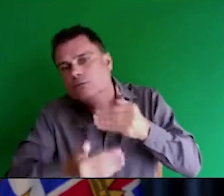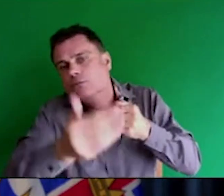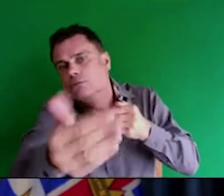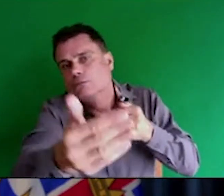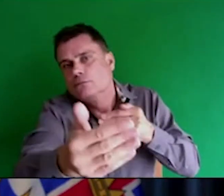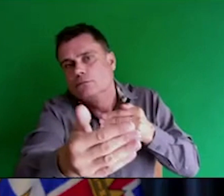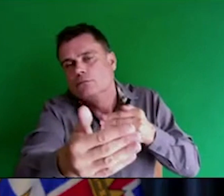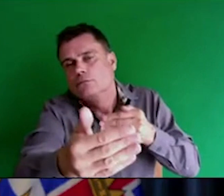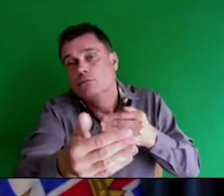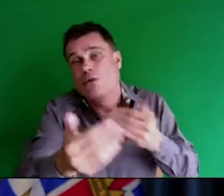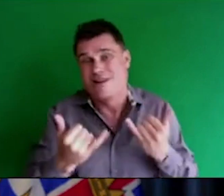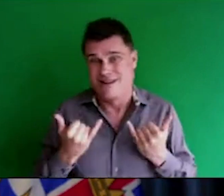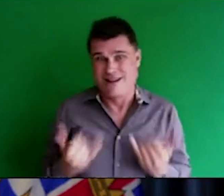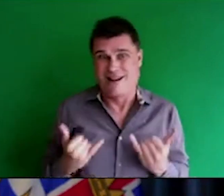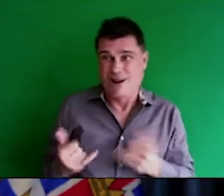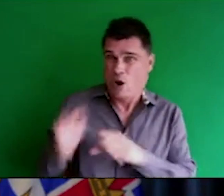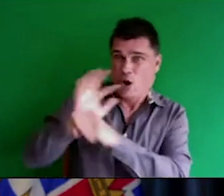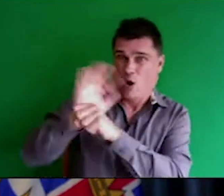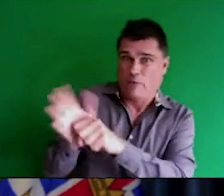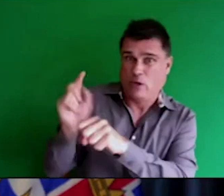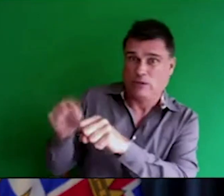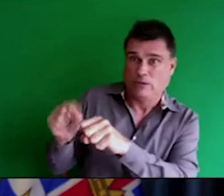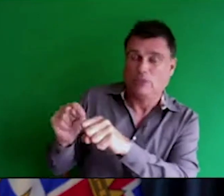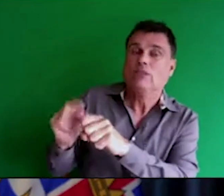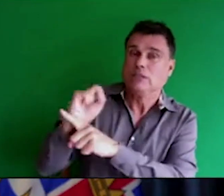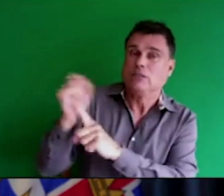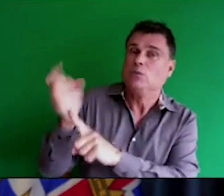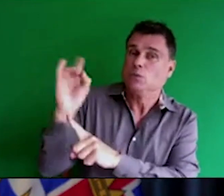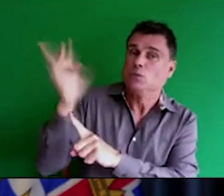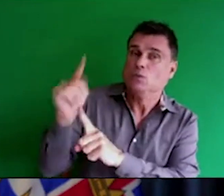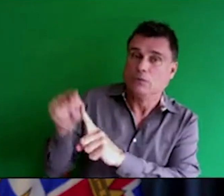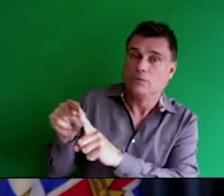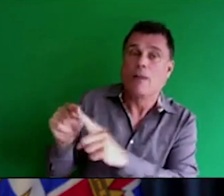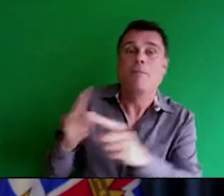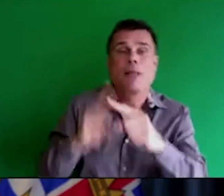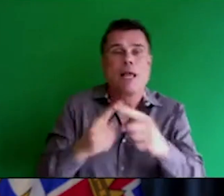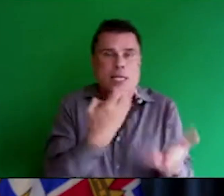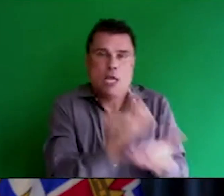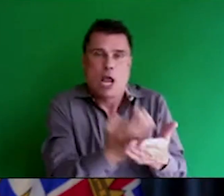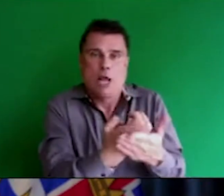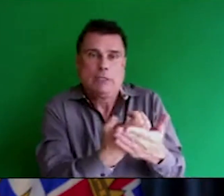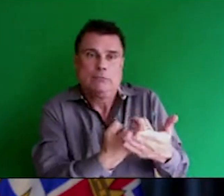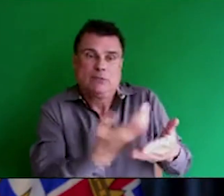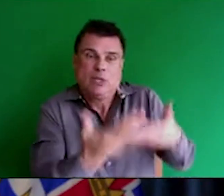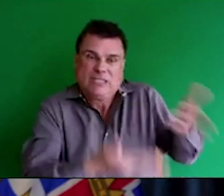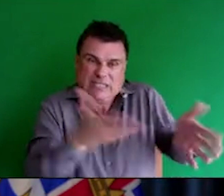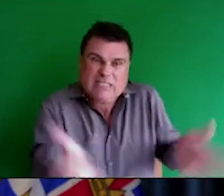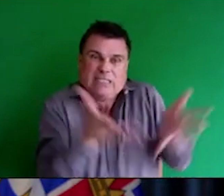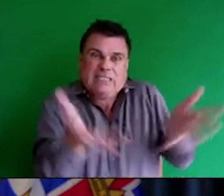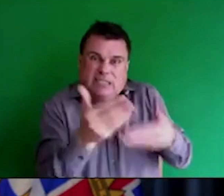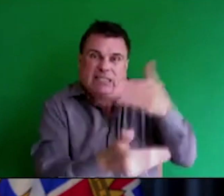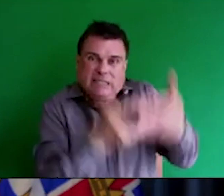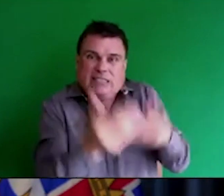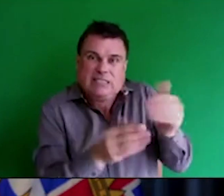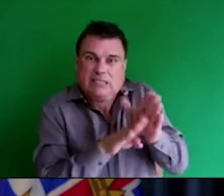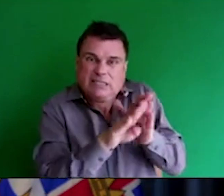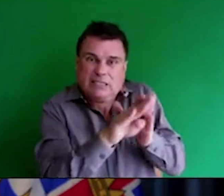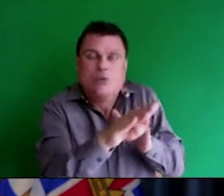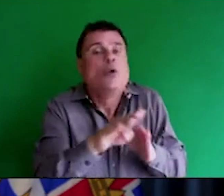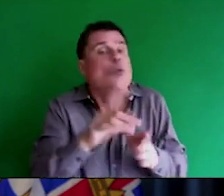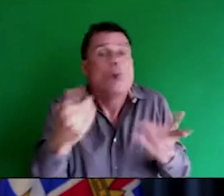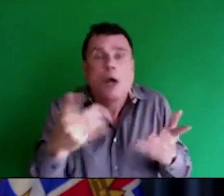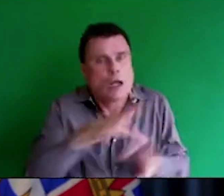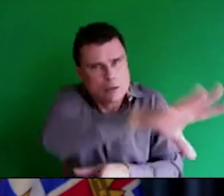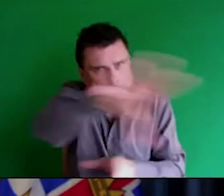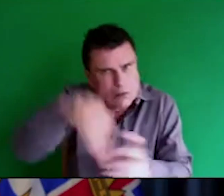that we build an economy that includes everybody as we rebuild and build back to a place where British Columbians want to be. That's